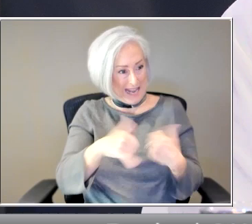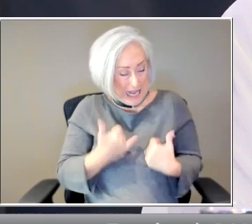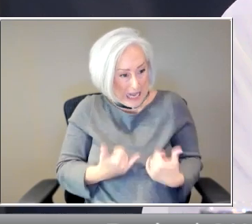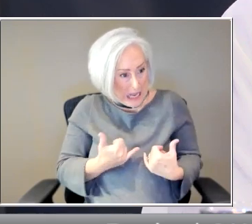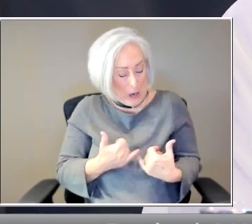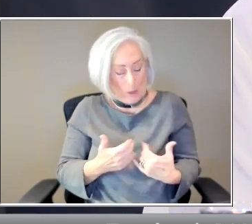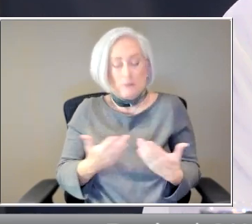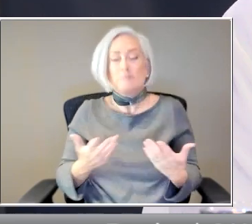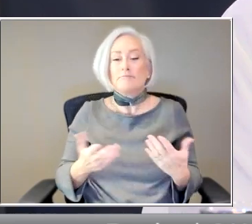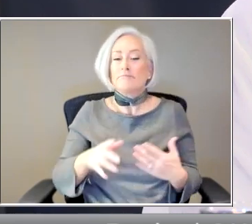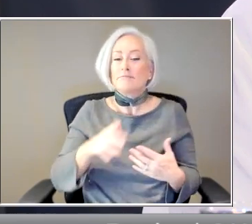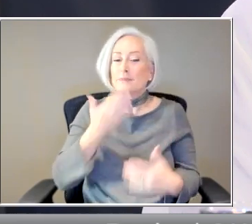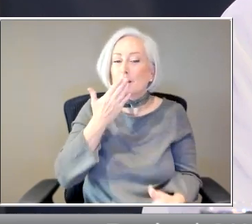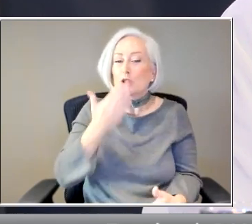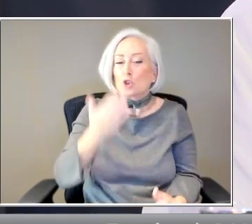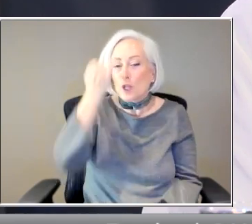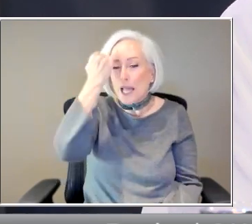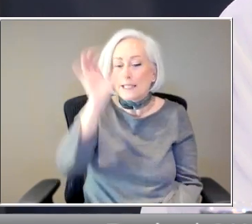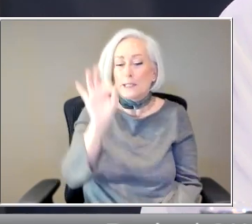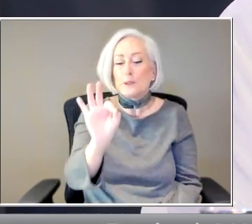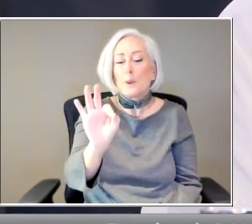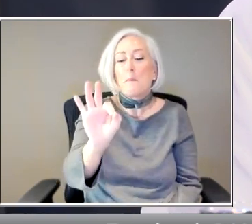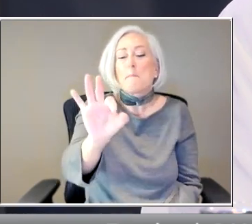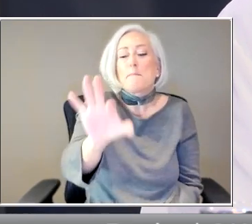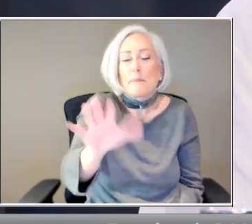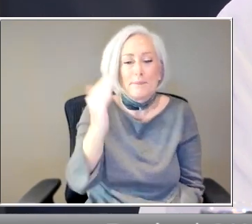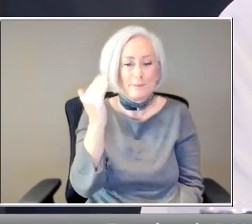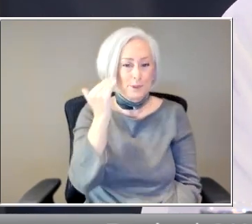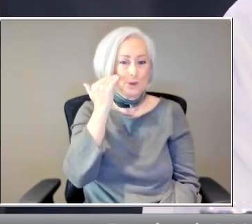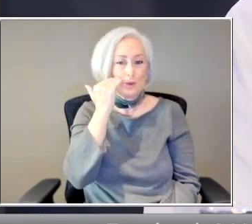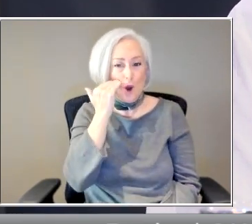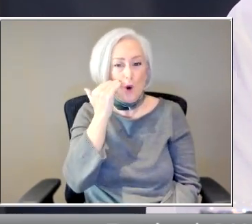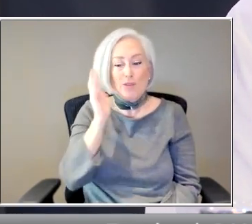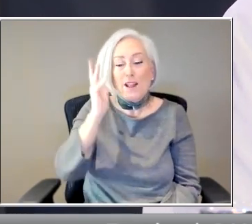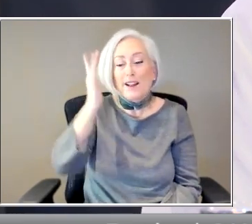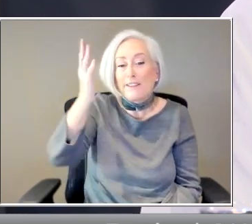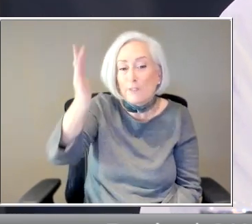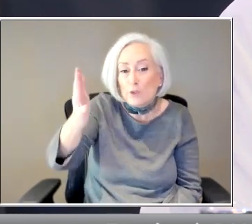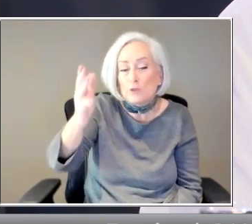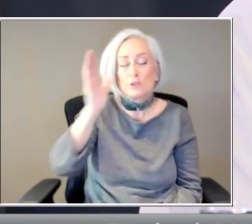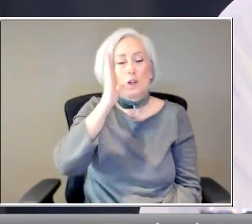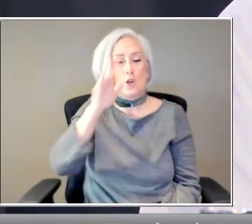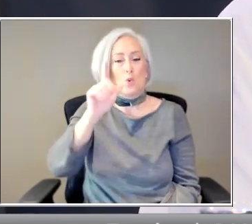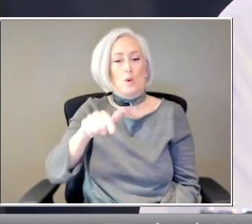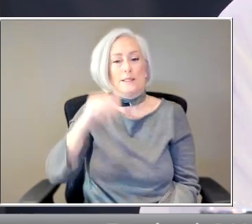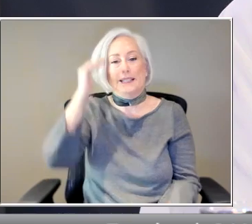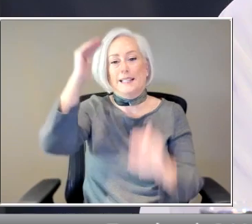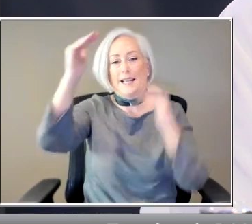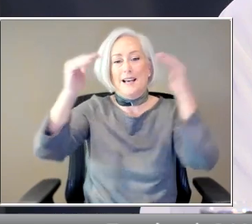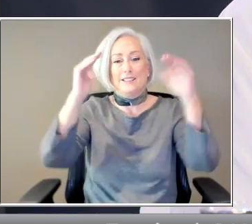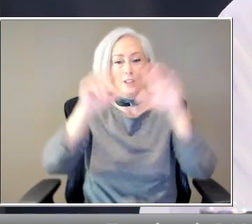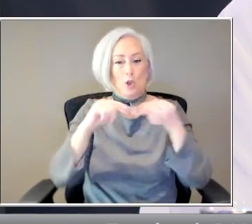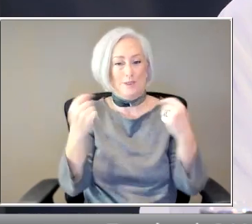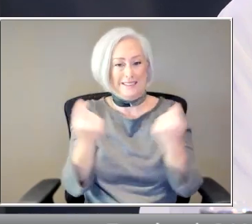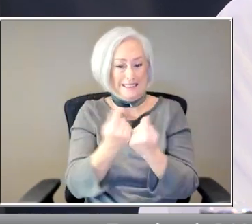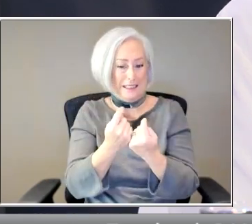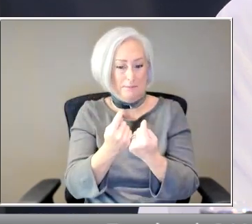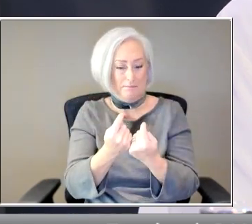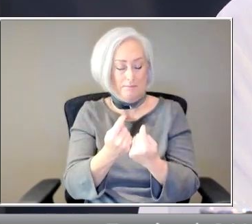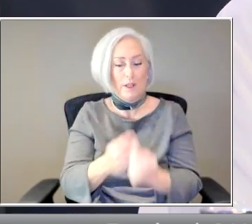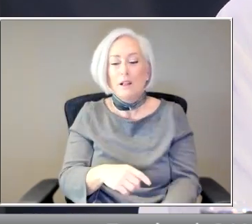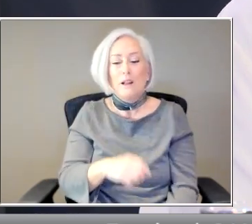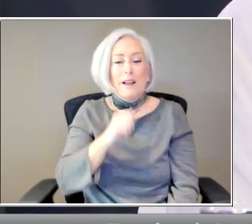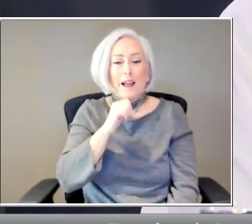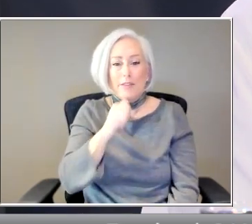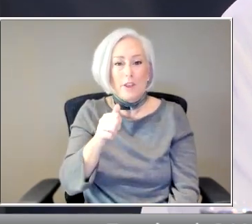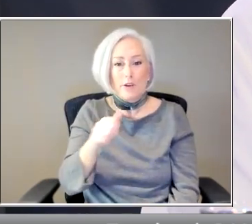plant the seed. Like, you're going to need to have an adult team at some point. And obviously you're not transitioning them out of the clinic at 14 years